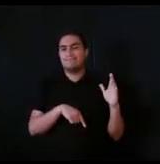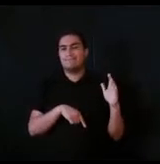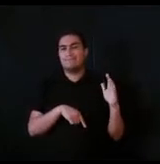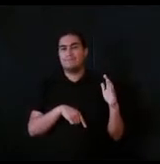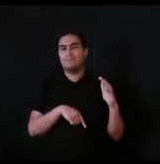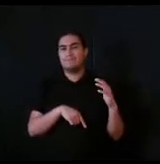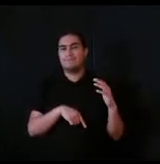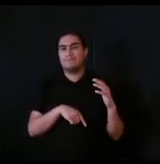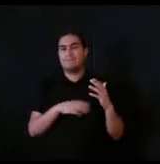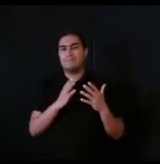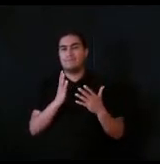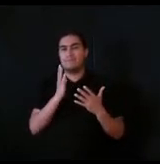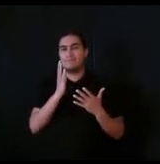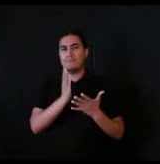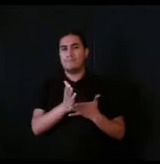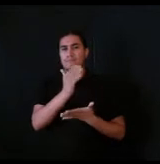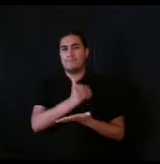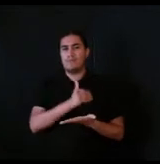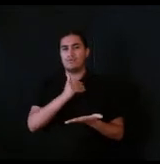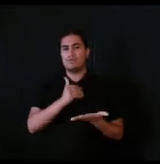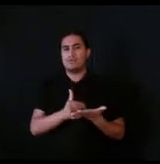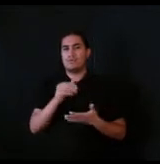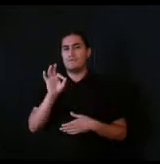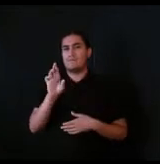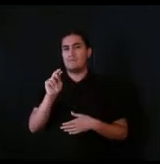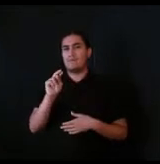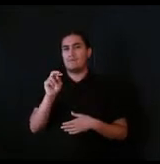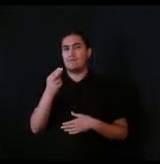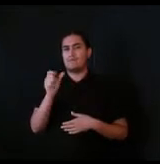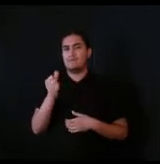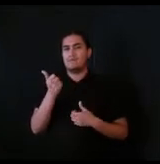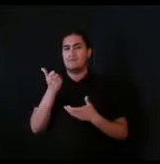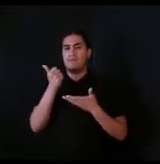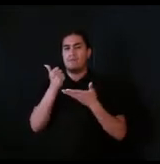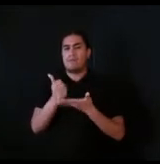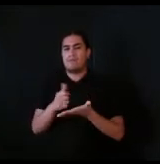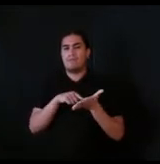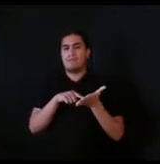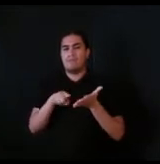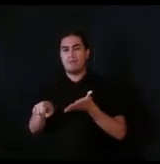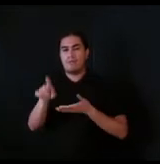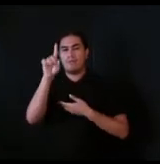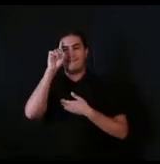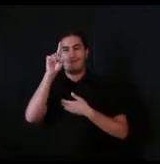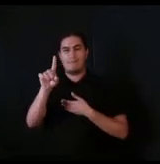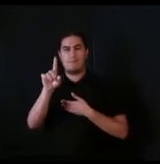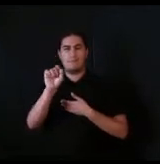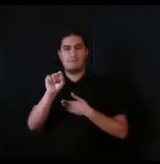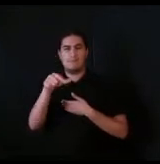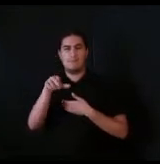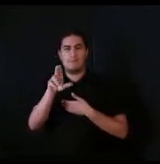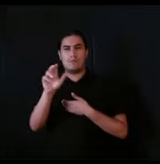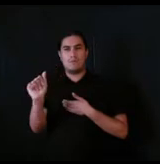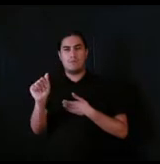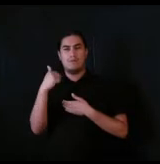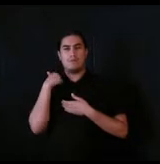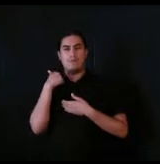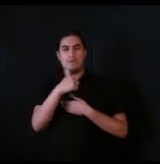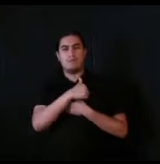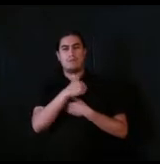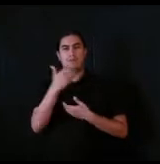la uh budget funds to pay help pay for sequa and a sql lead we might want to